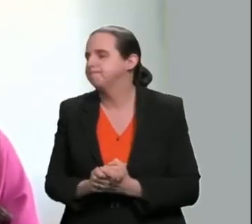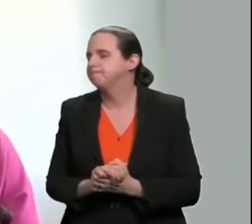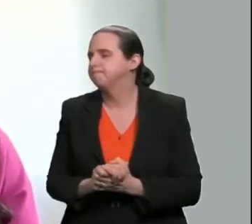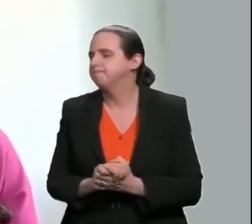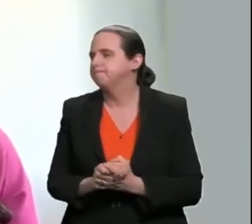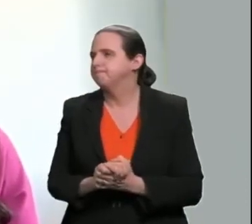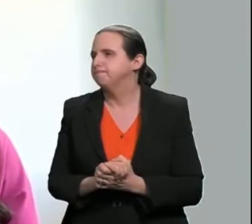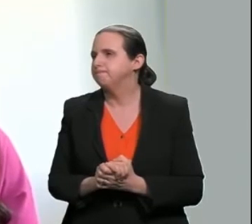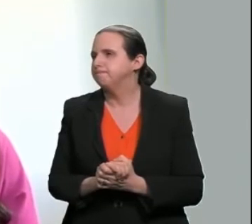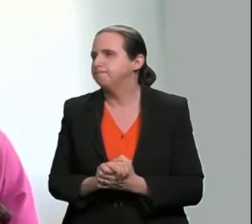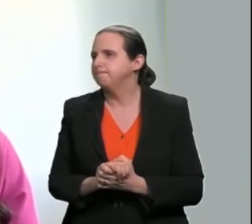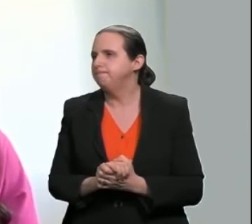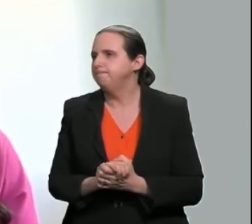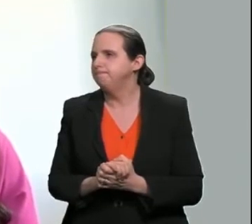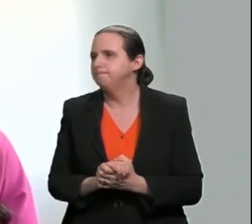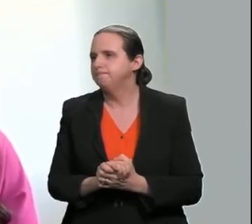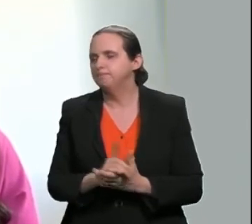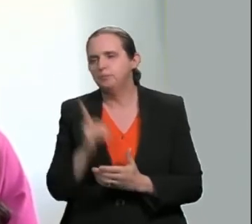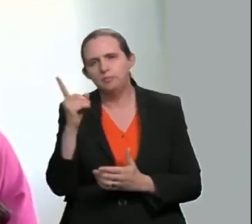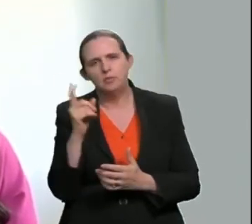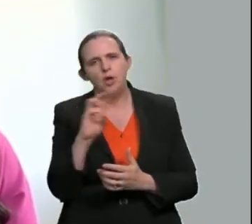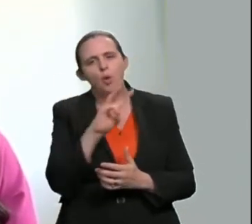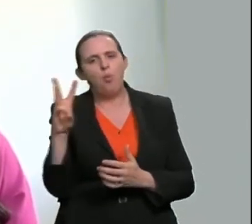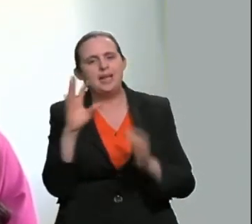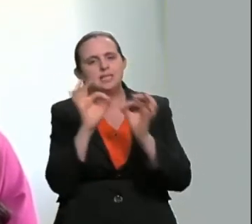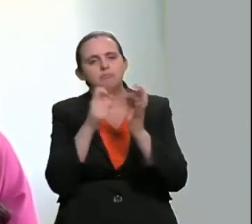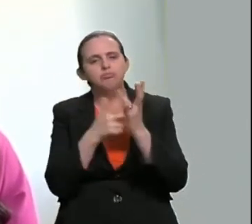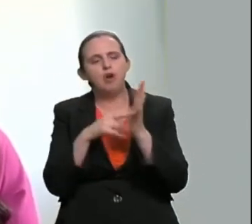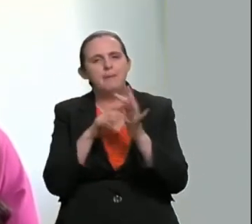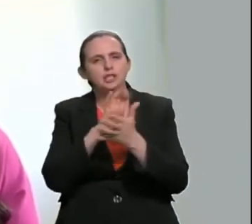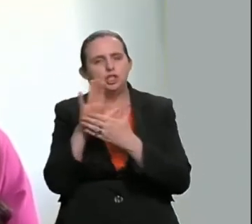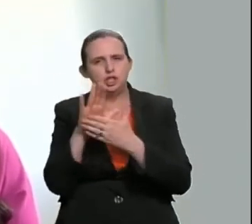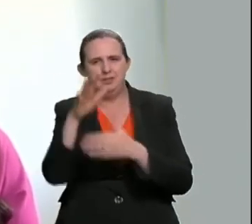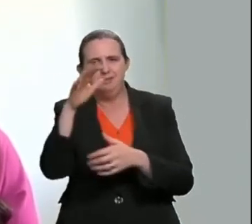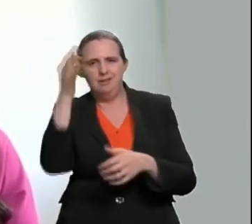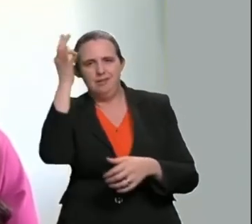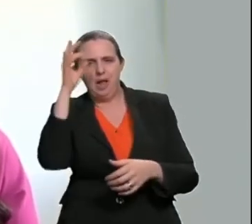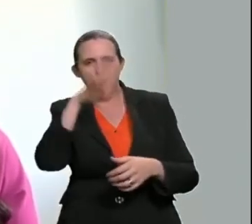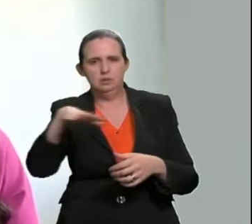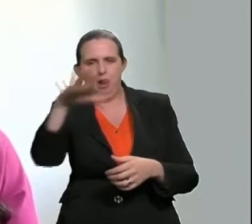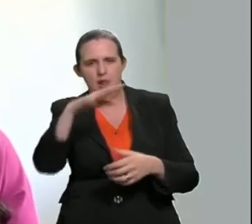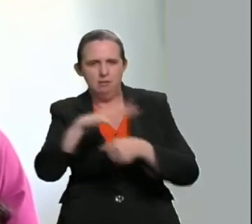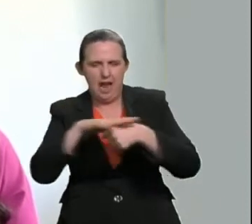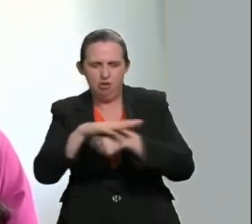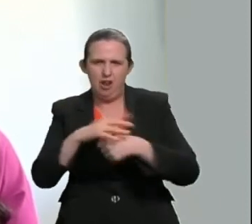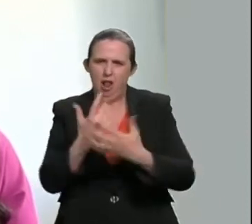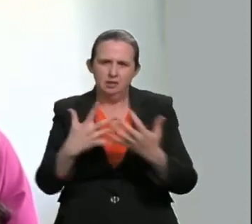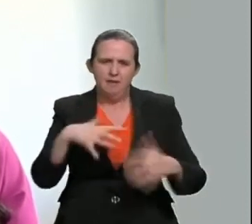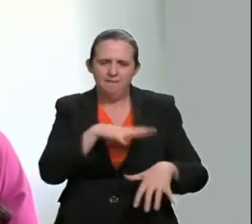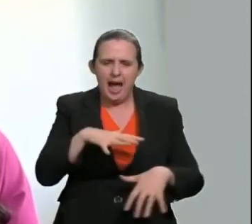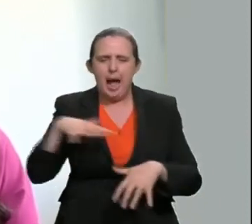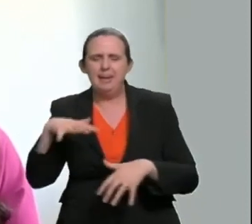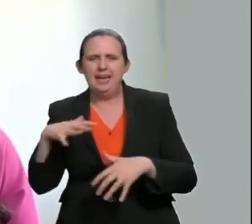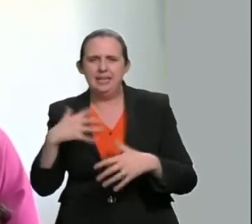Speaker. Families across West Bromwich East have been affected by cancer, just like my own, and know all too well that early diagnosis and treatment can save a